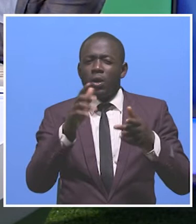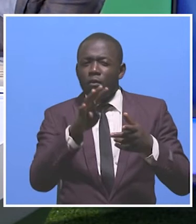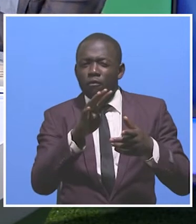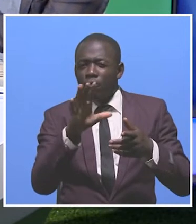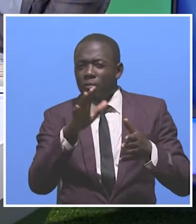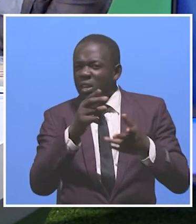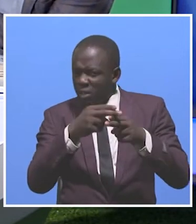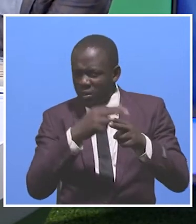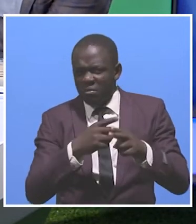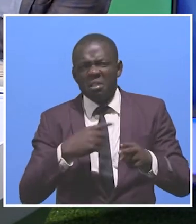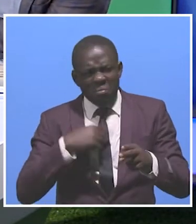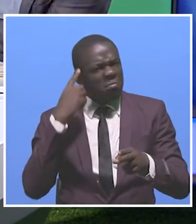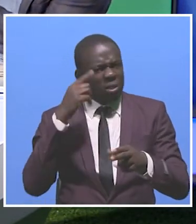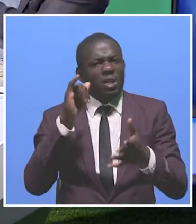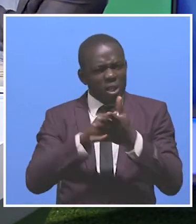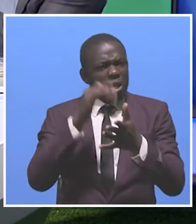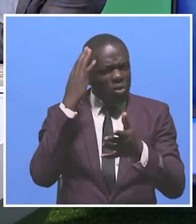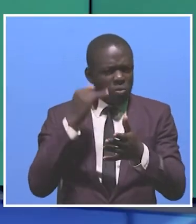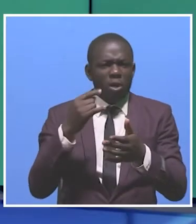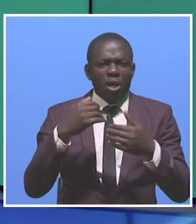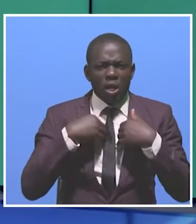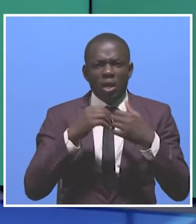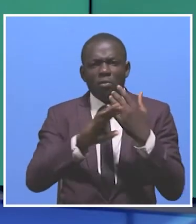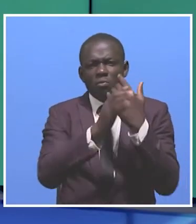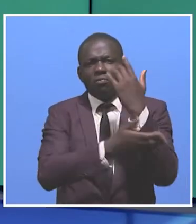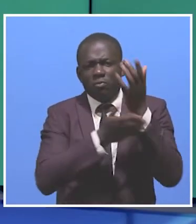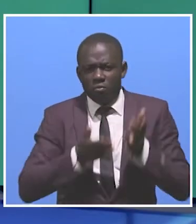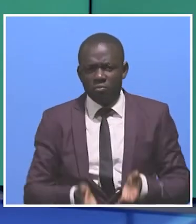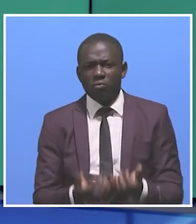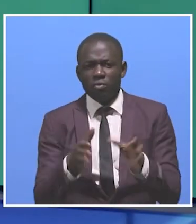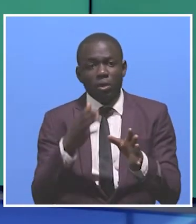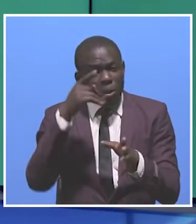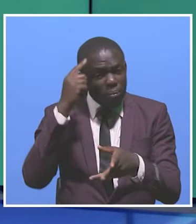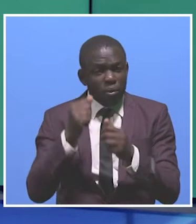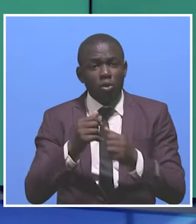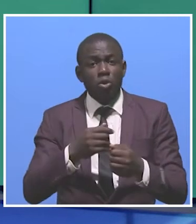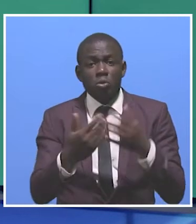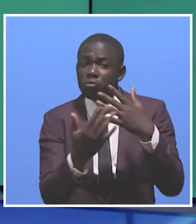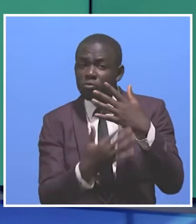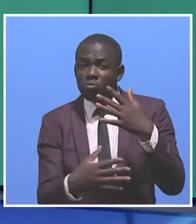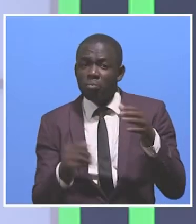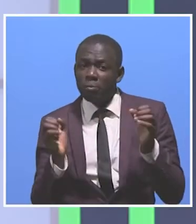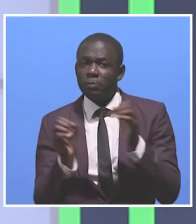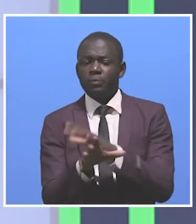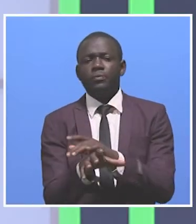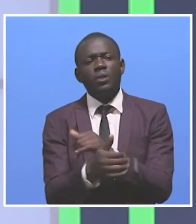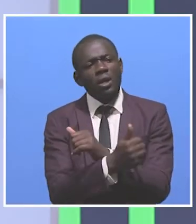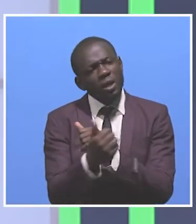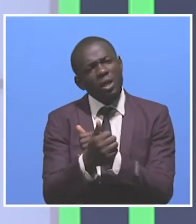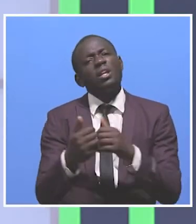what causes the losses or the terminations because of the bad BPs, okay? Even in that, there are other